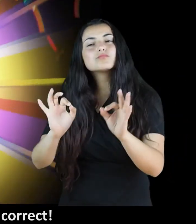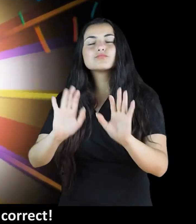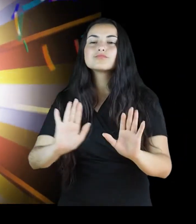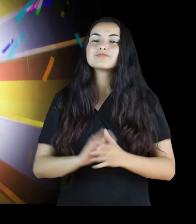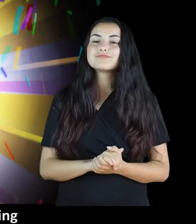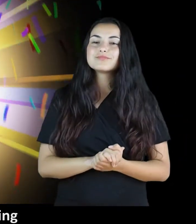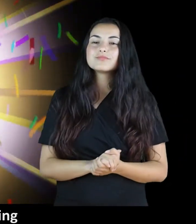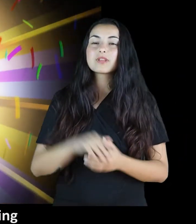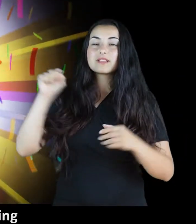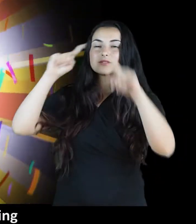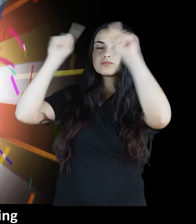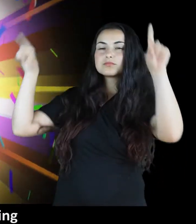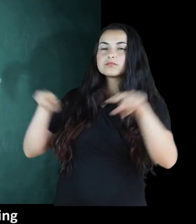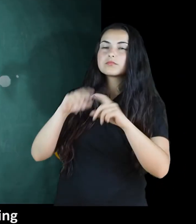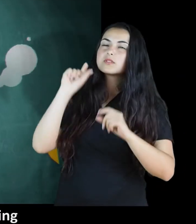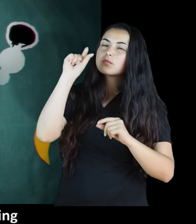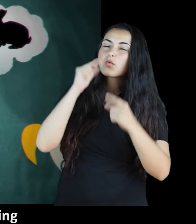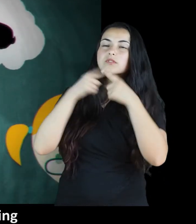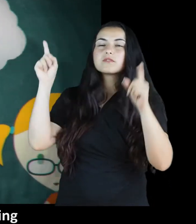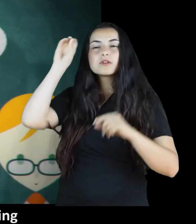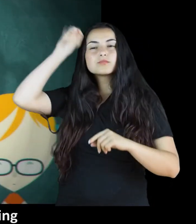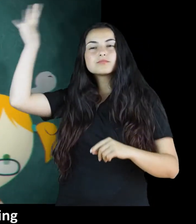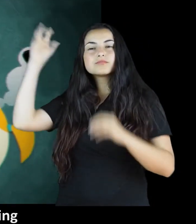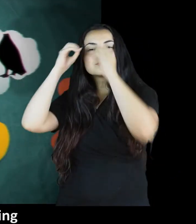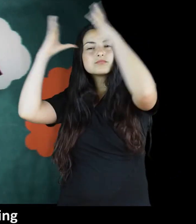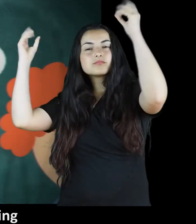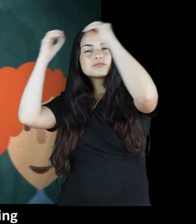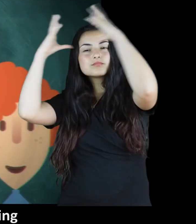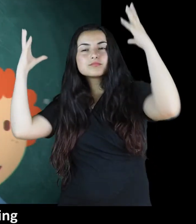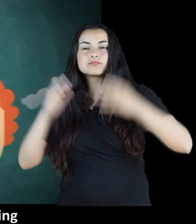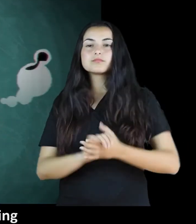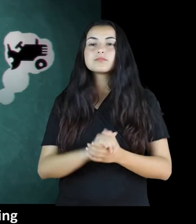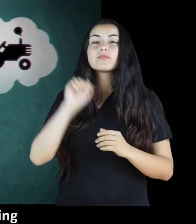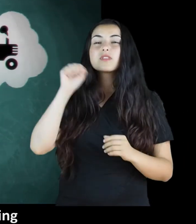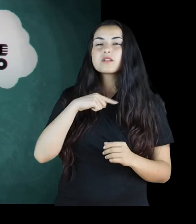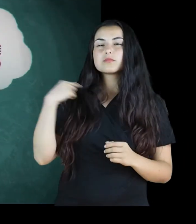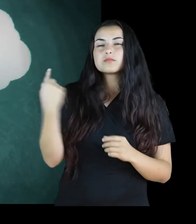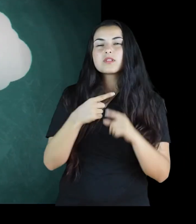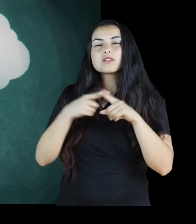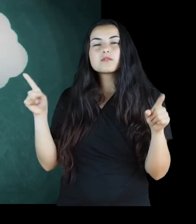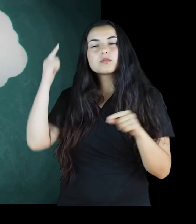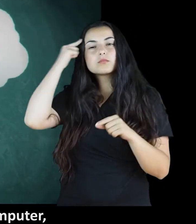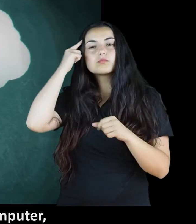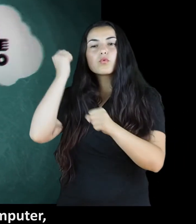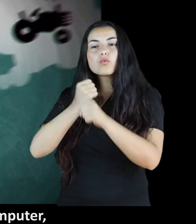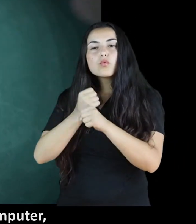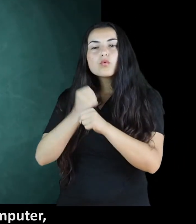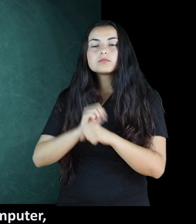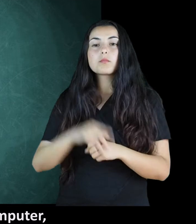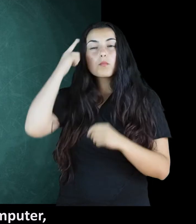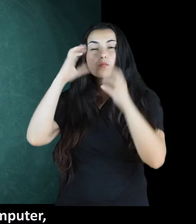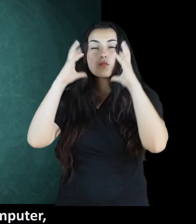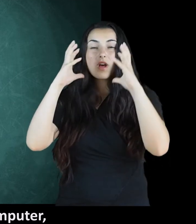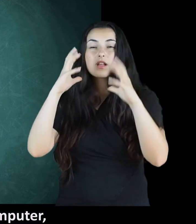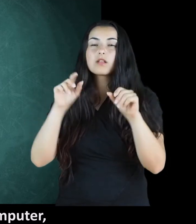correct. This is just a trick drawing to show you that all brains work differently. The brain